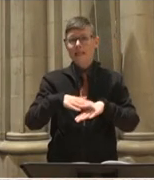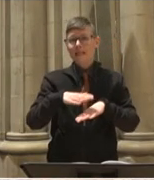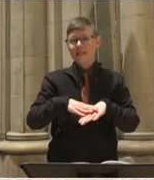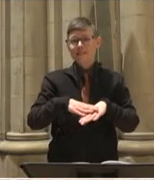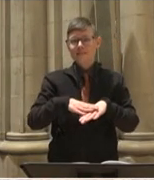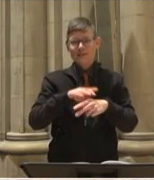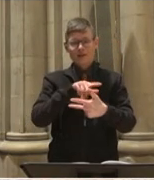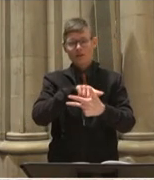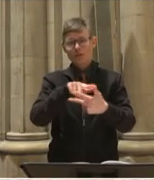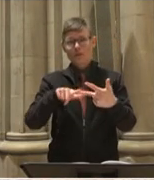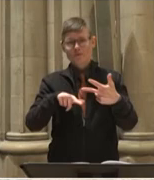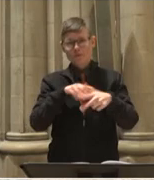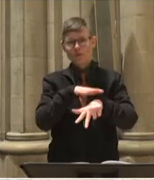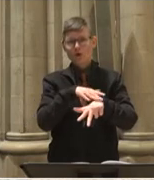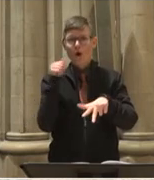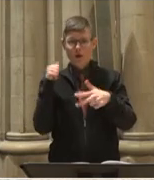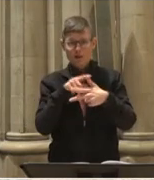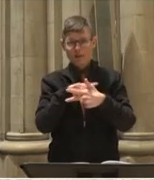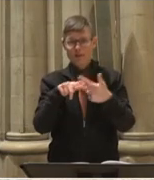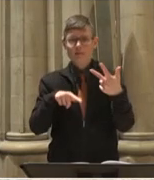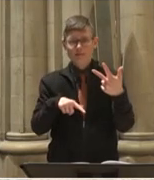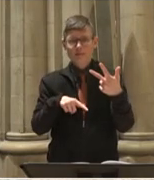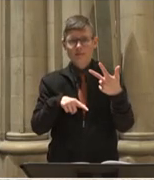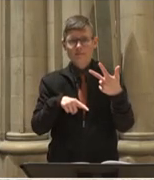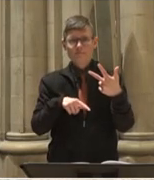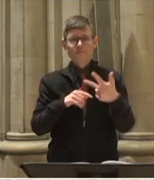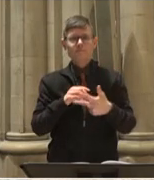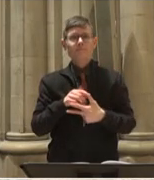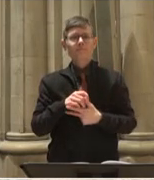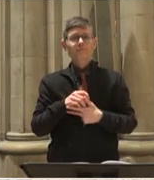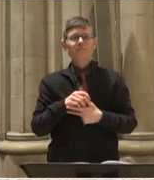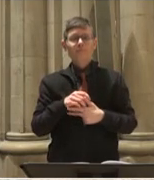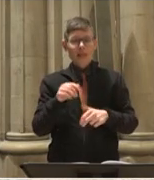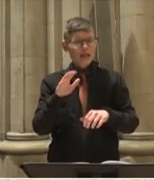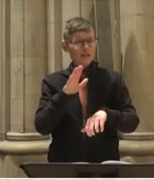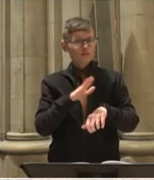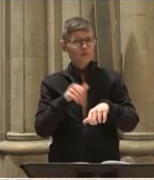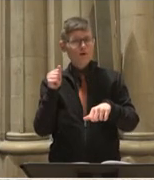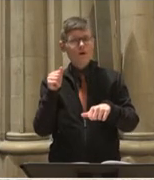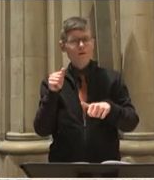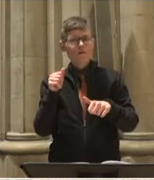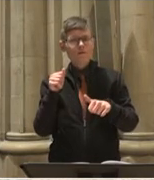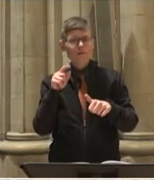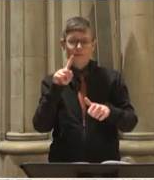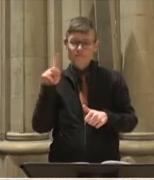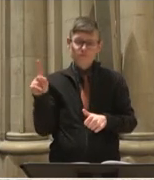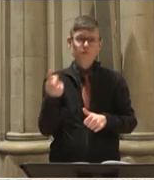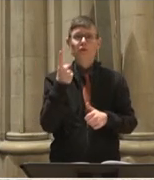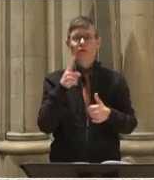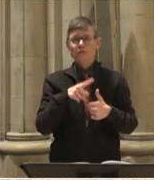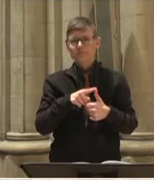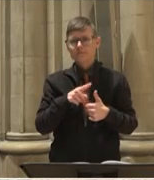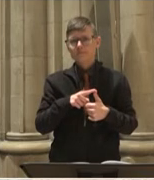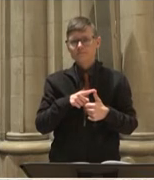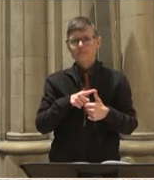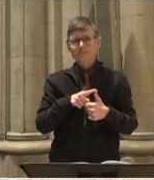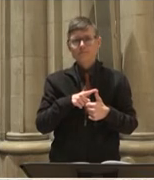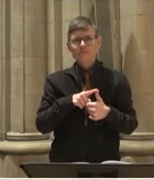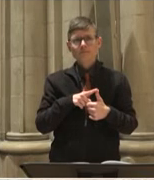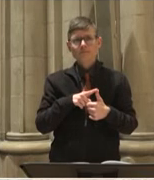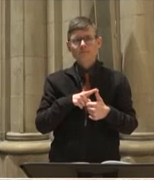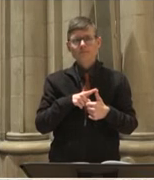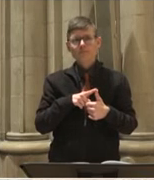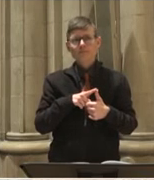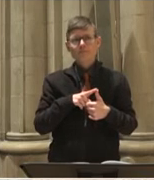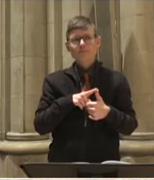call, this call that is gospel music. And it's a call which, first and foremost, is a